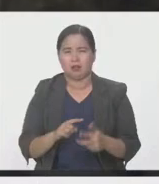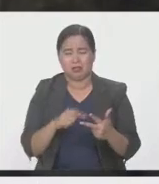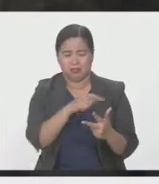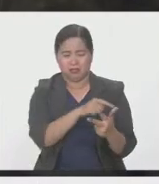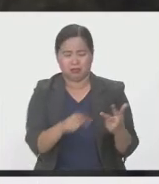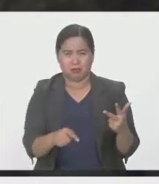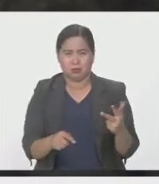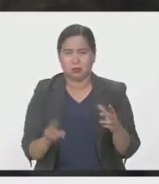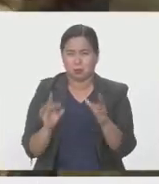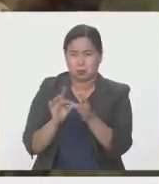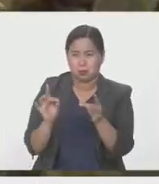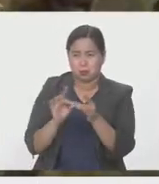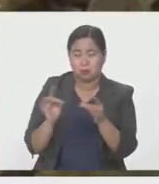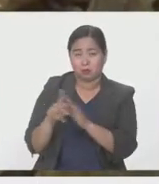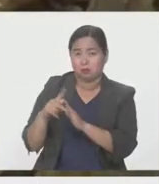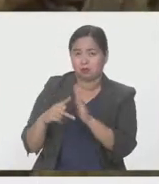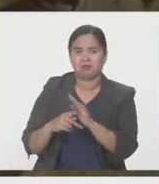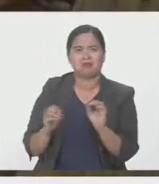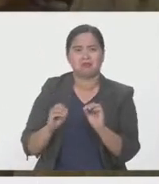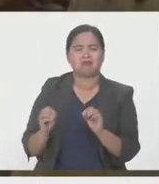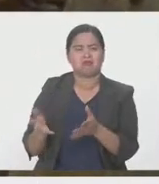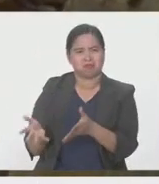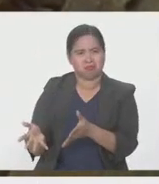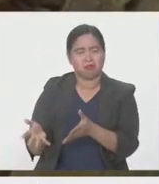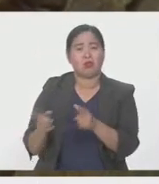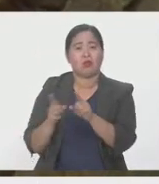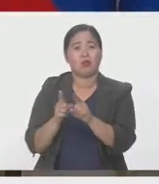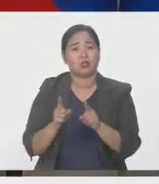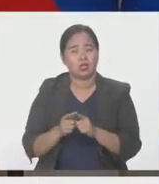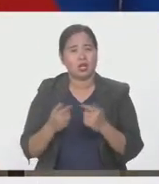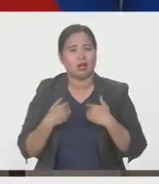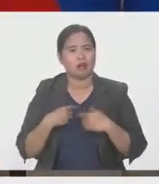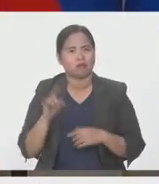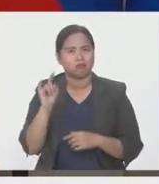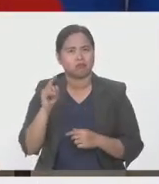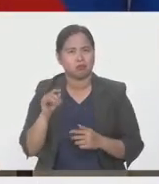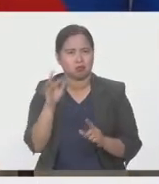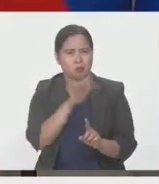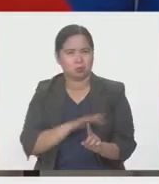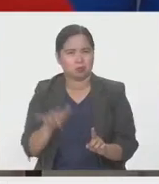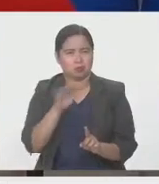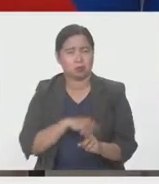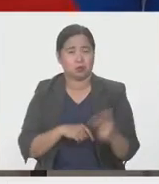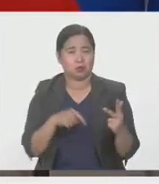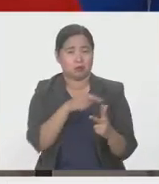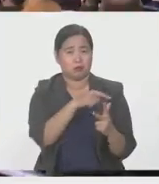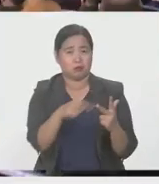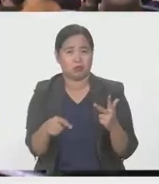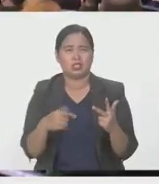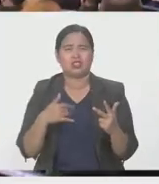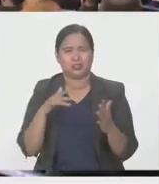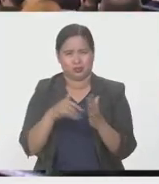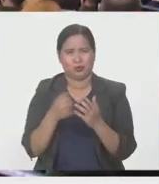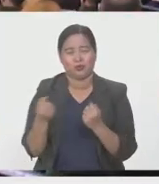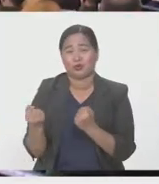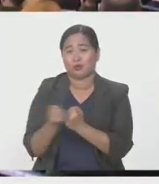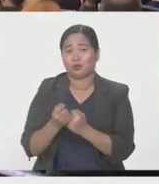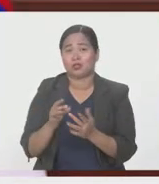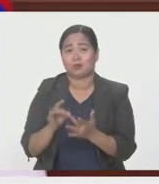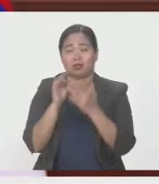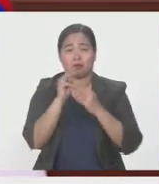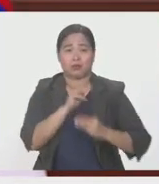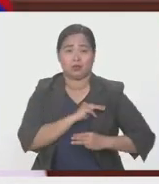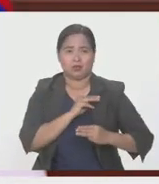opponents criticize Putin's policies. Media reports also observe that Putin's opponents appear to support Russia's special